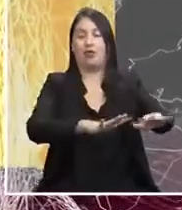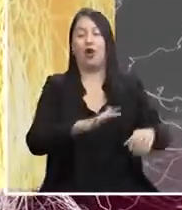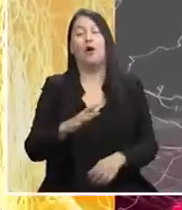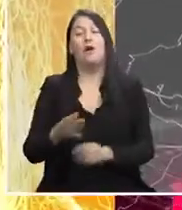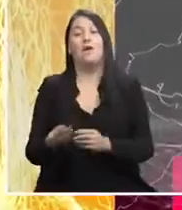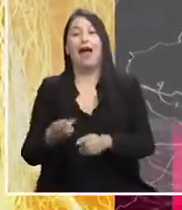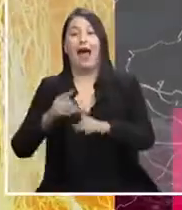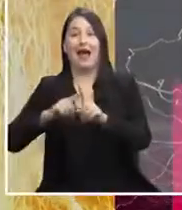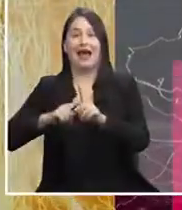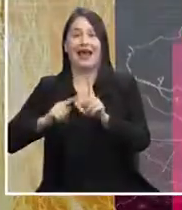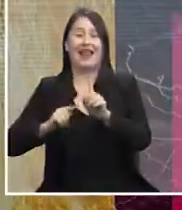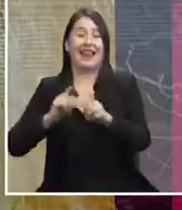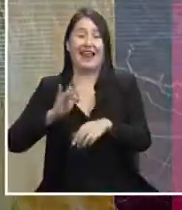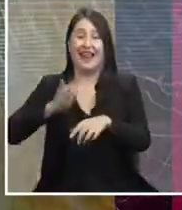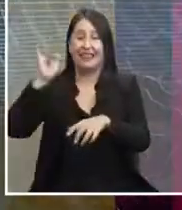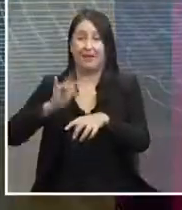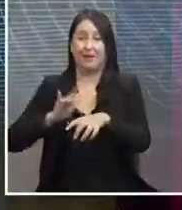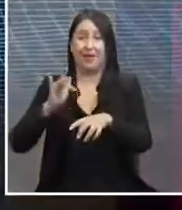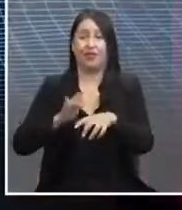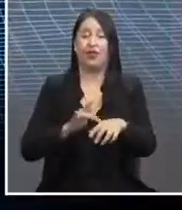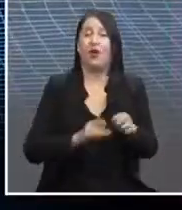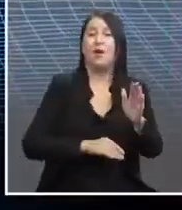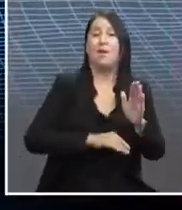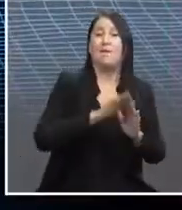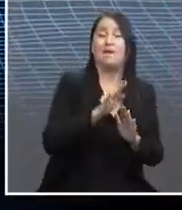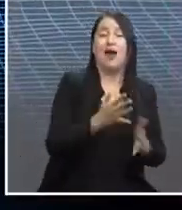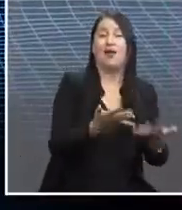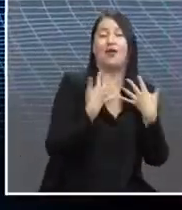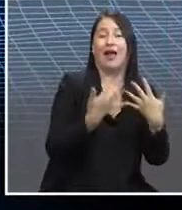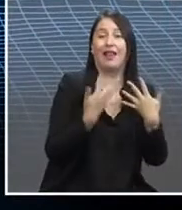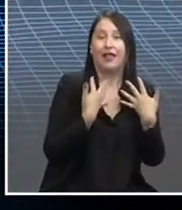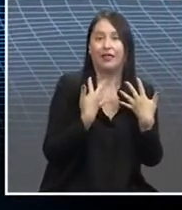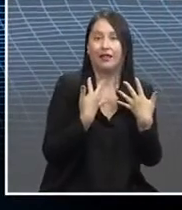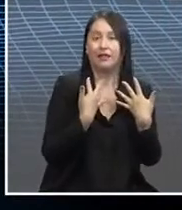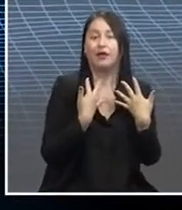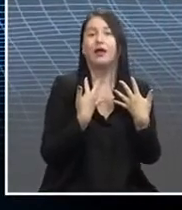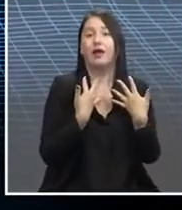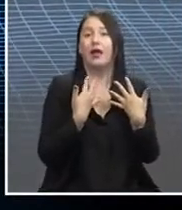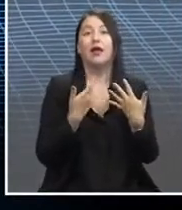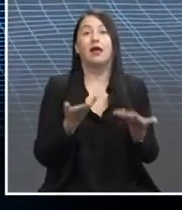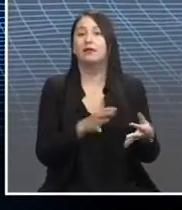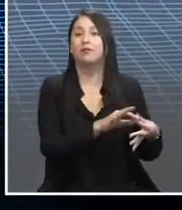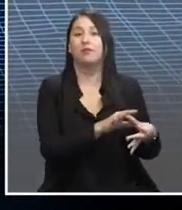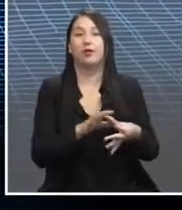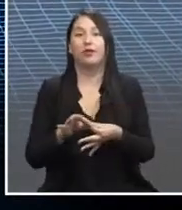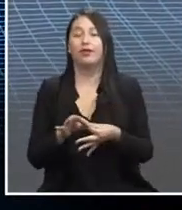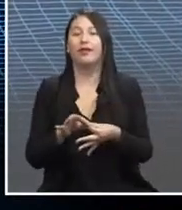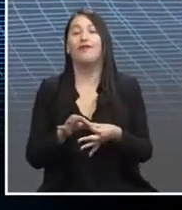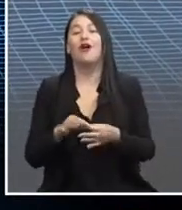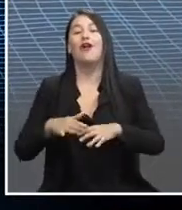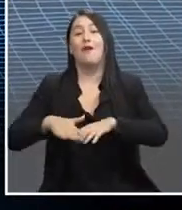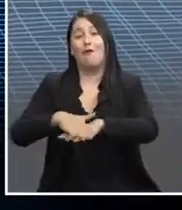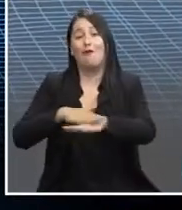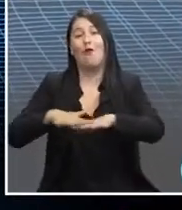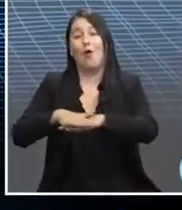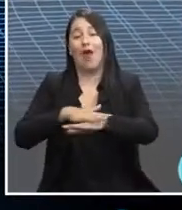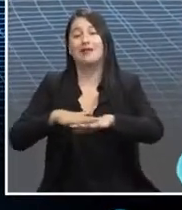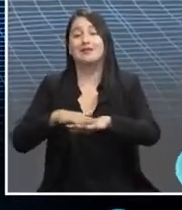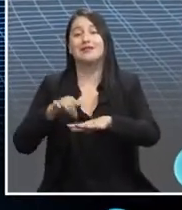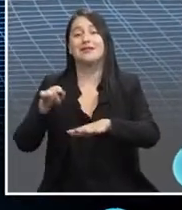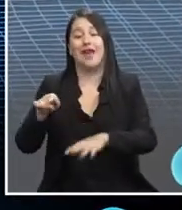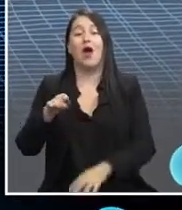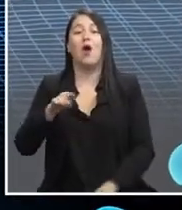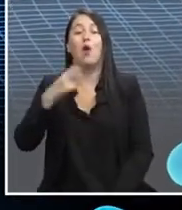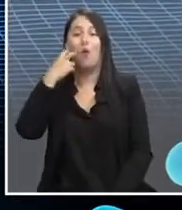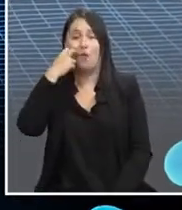been clearly linked to human influence. Fish, you may have noticed, fish are moving to cooler waters and